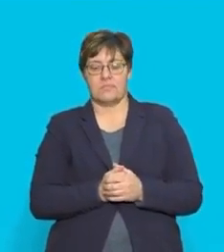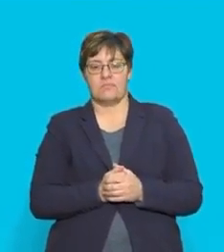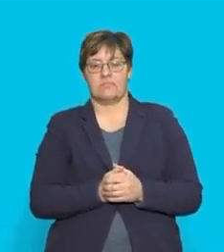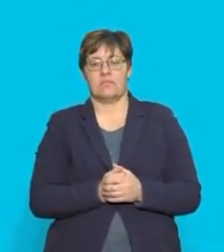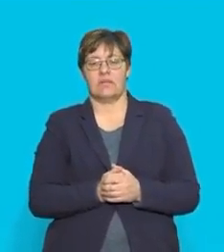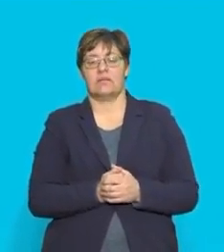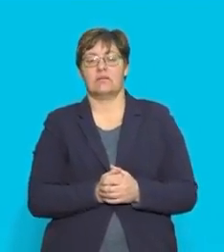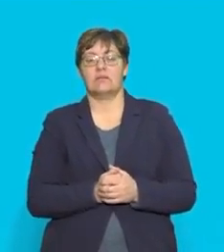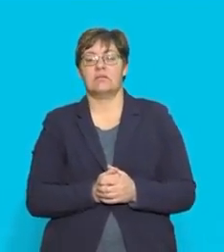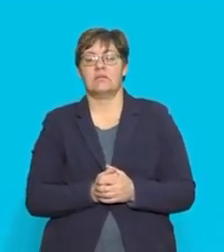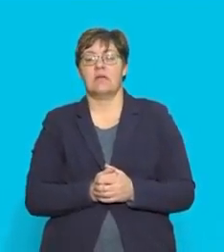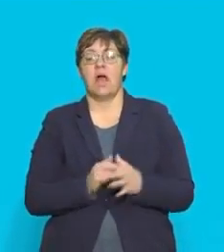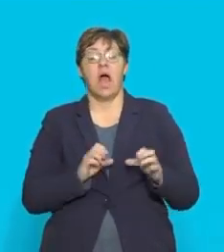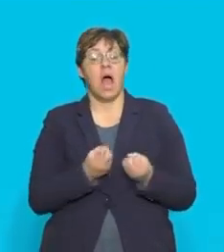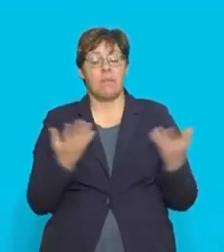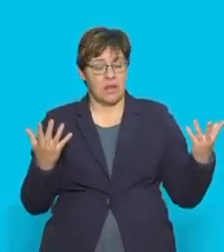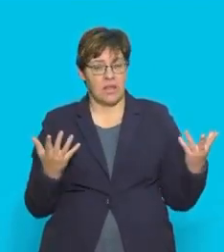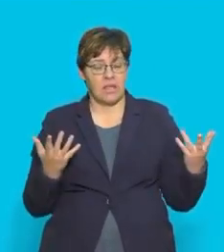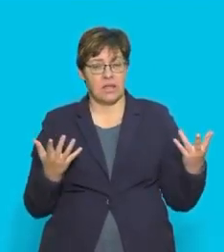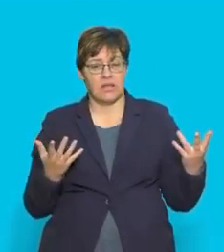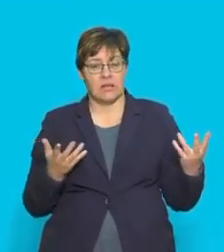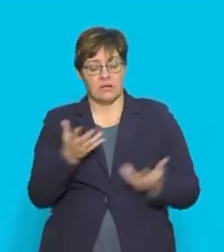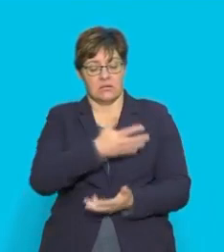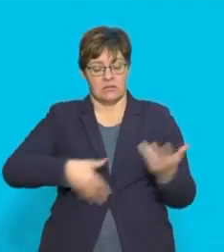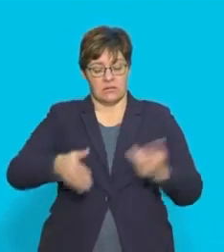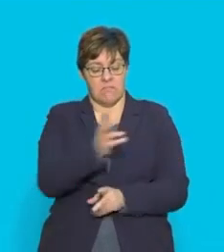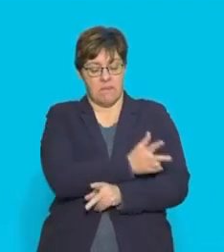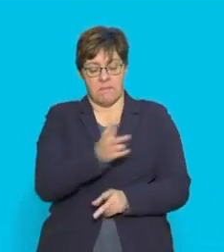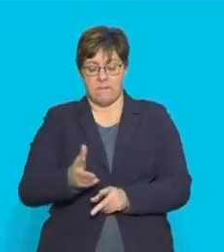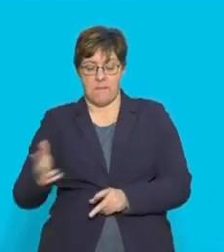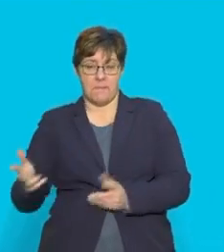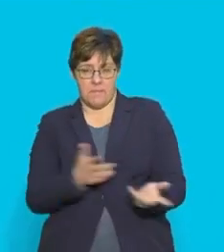how many different ways can all cars be parked?